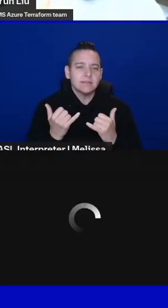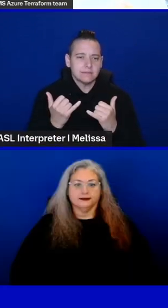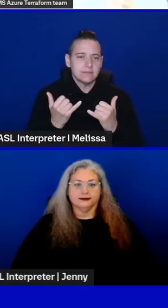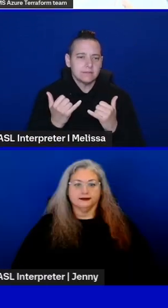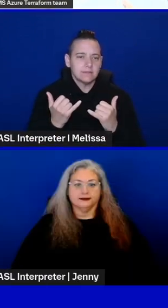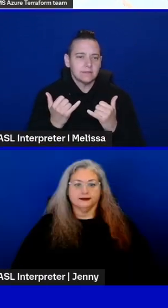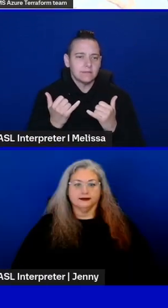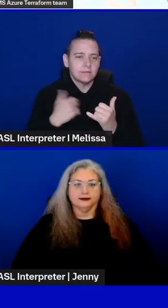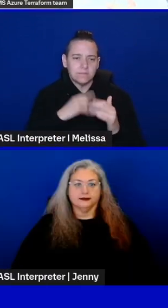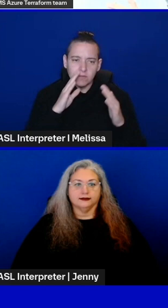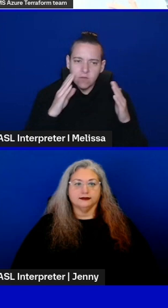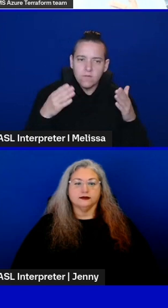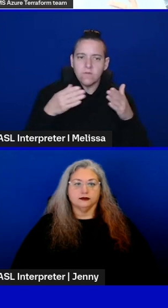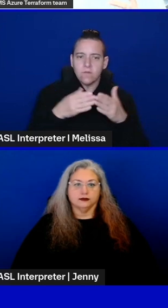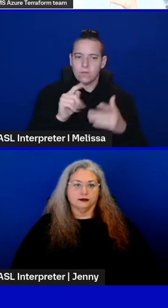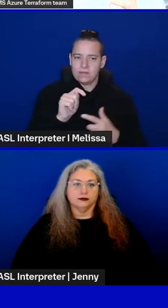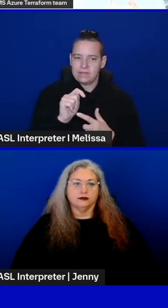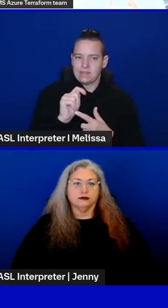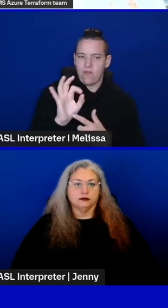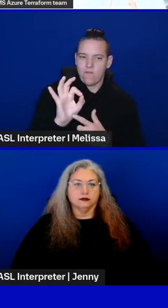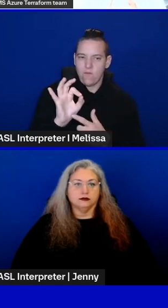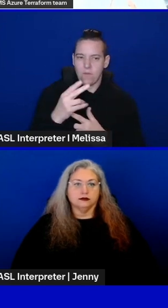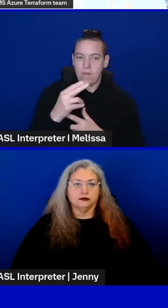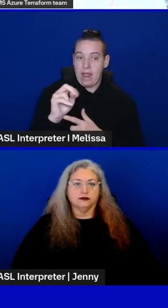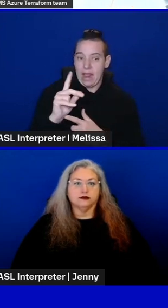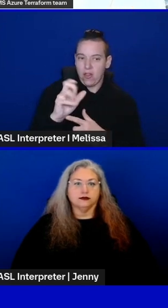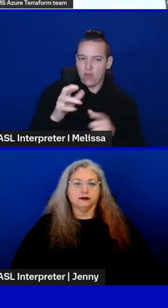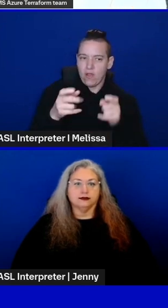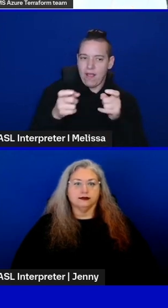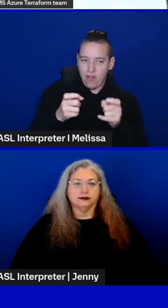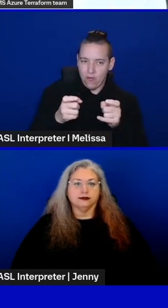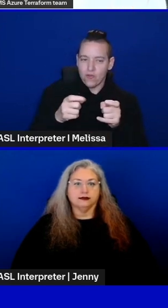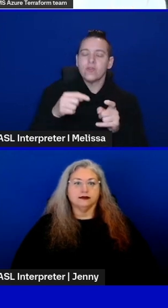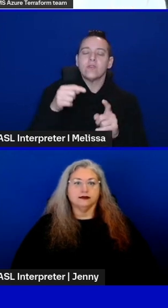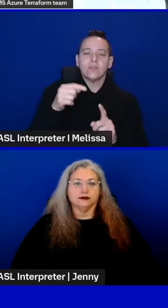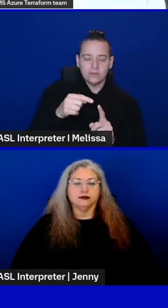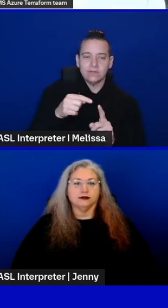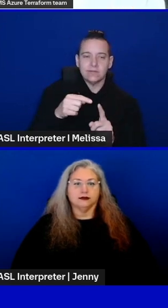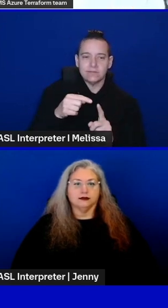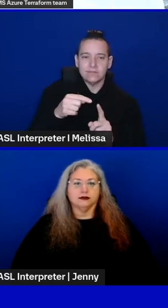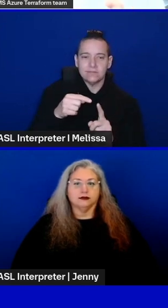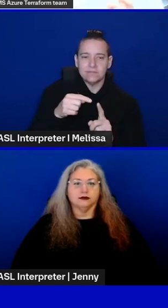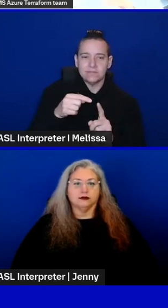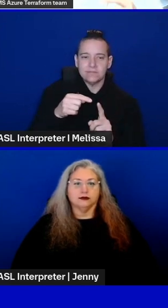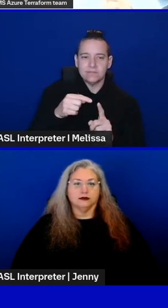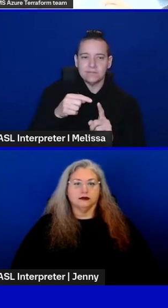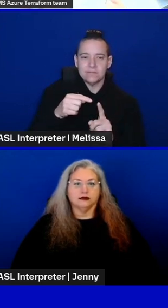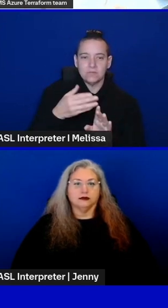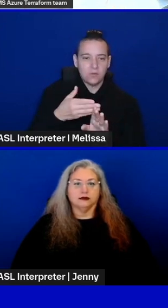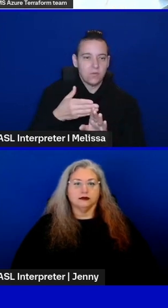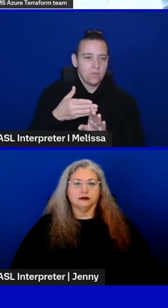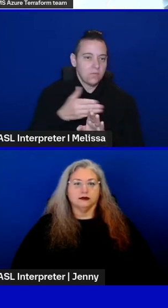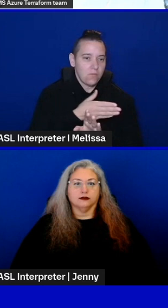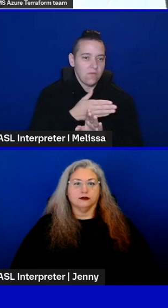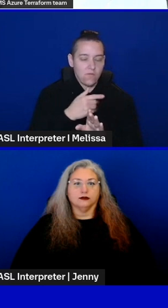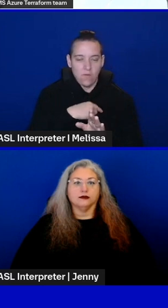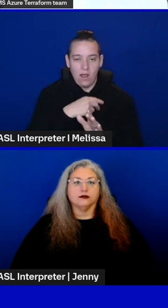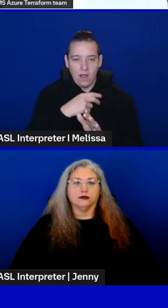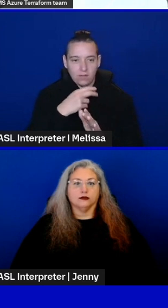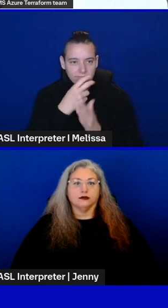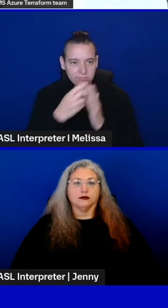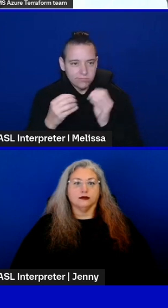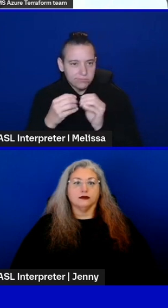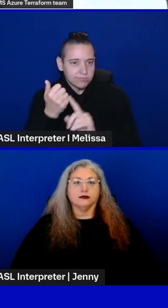will just focus on the Terraform handler. And so before I go into the